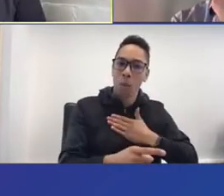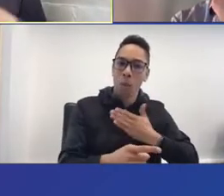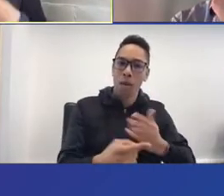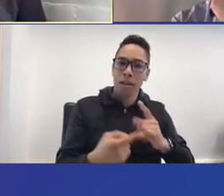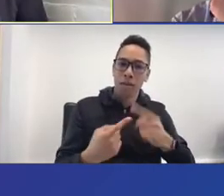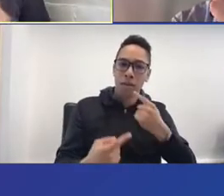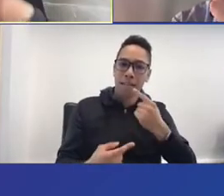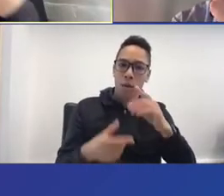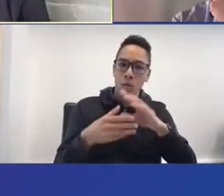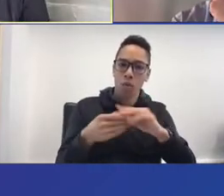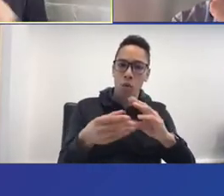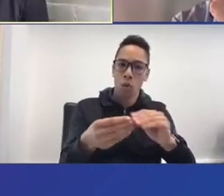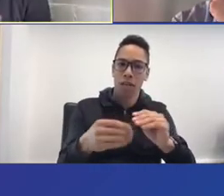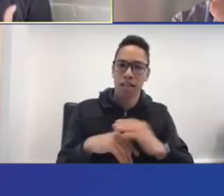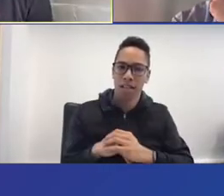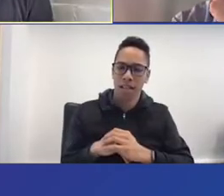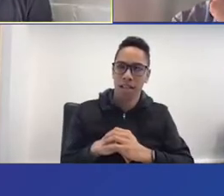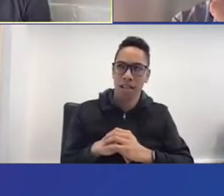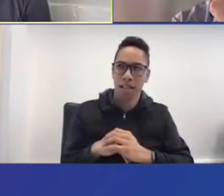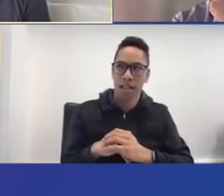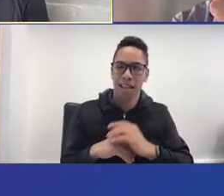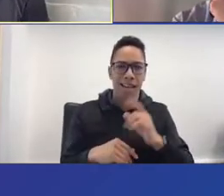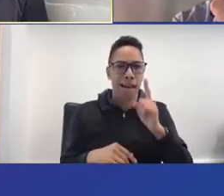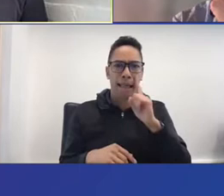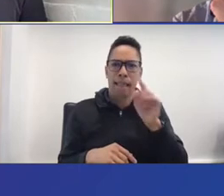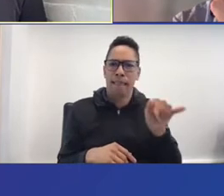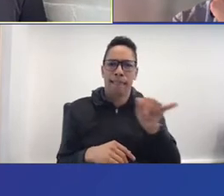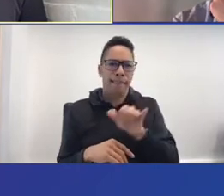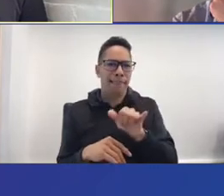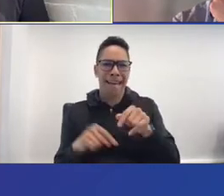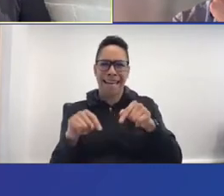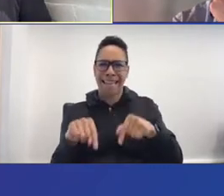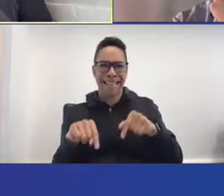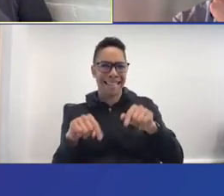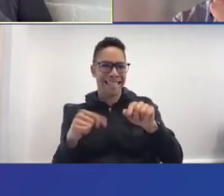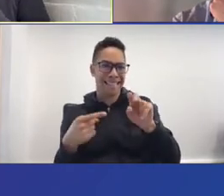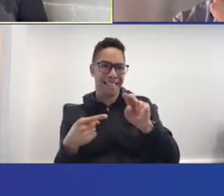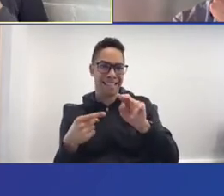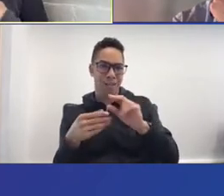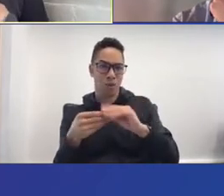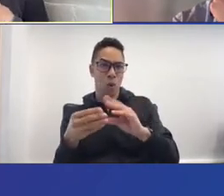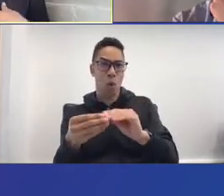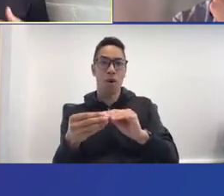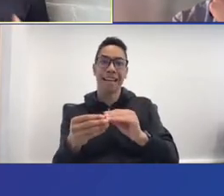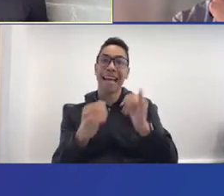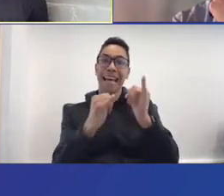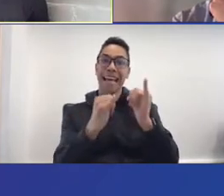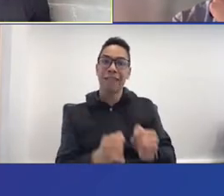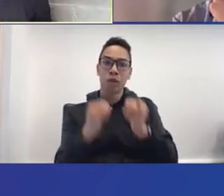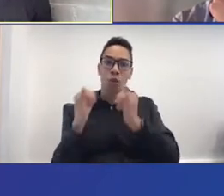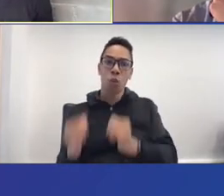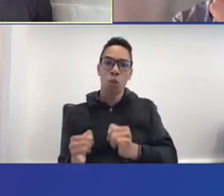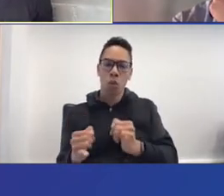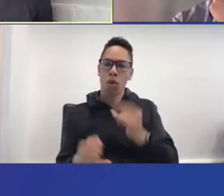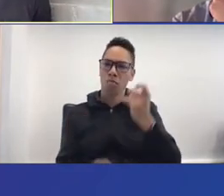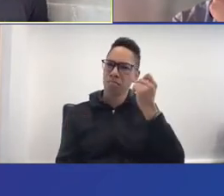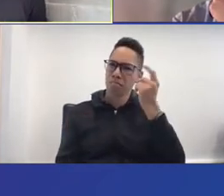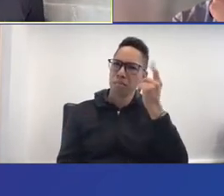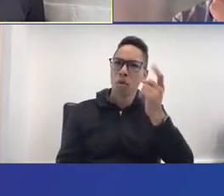were an individual story, where, of course, narratives are